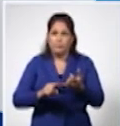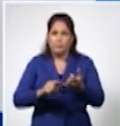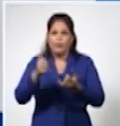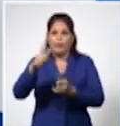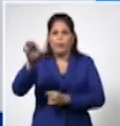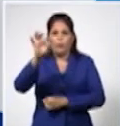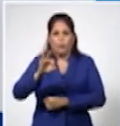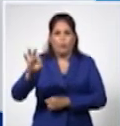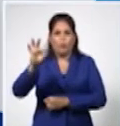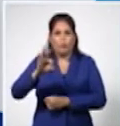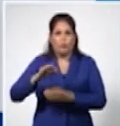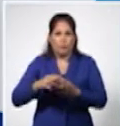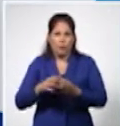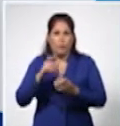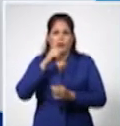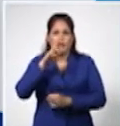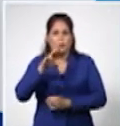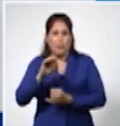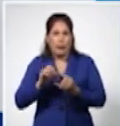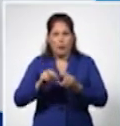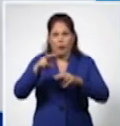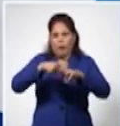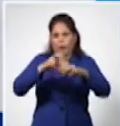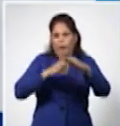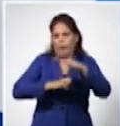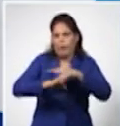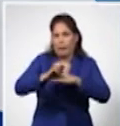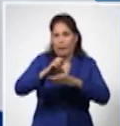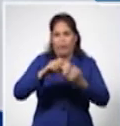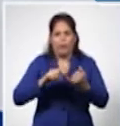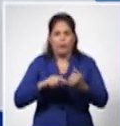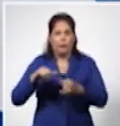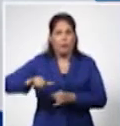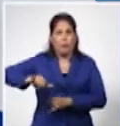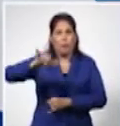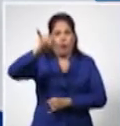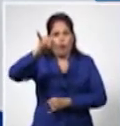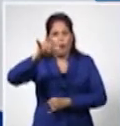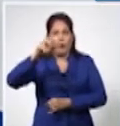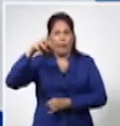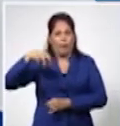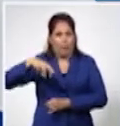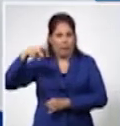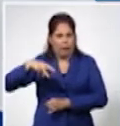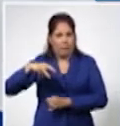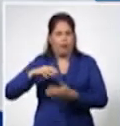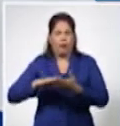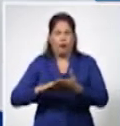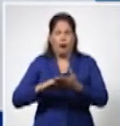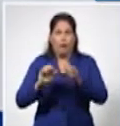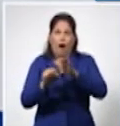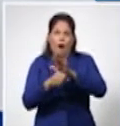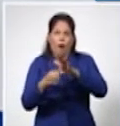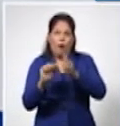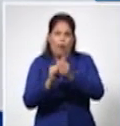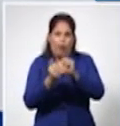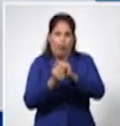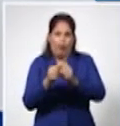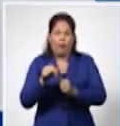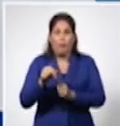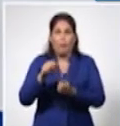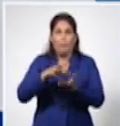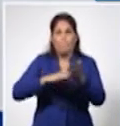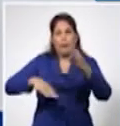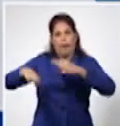Octubre, La Lisa, Cerro, San Miguel, Arroyo Naranjo,